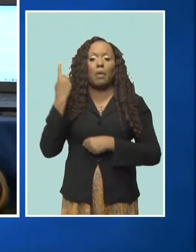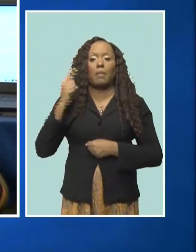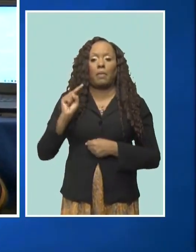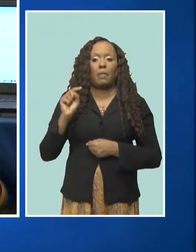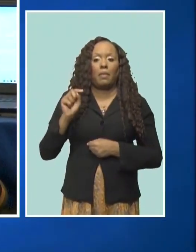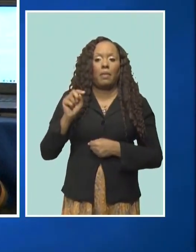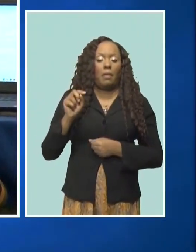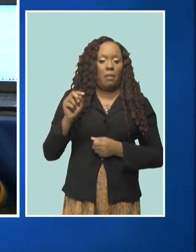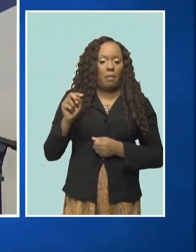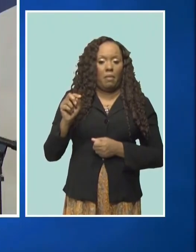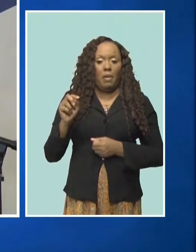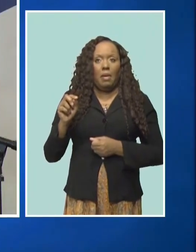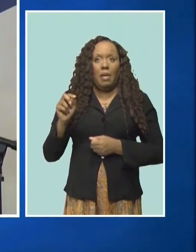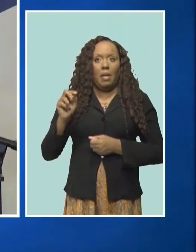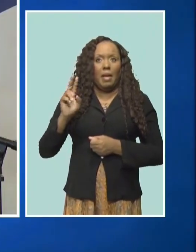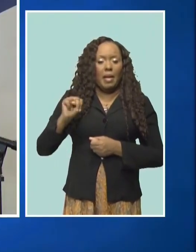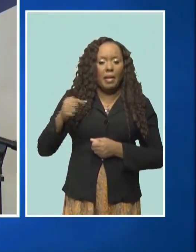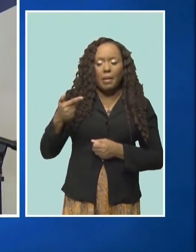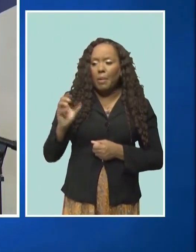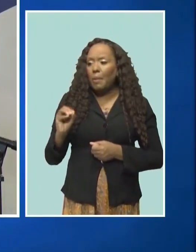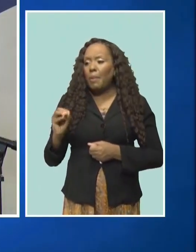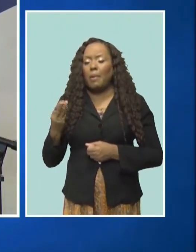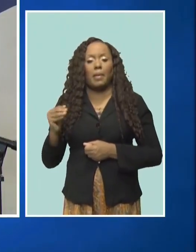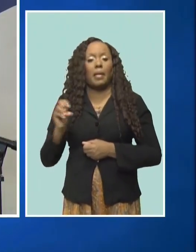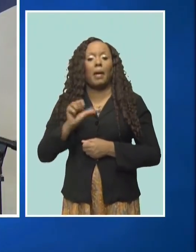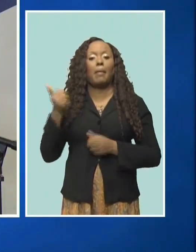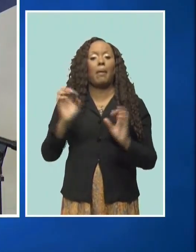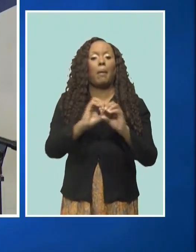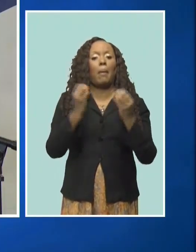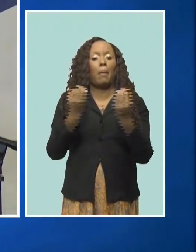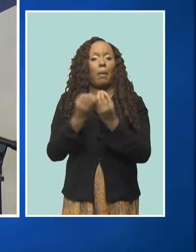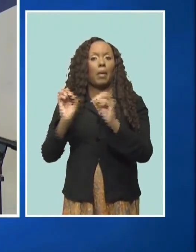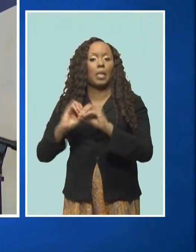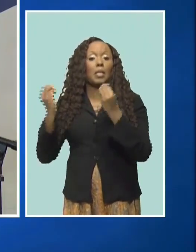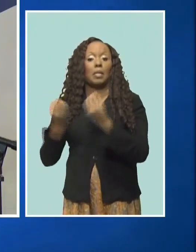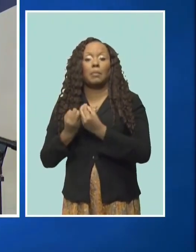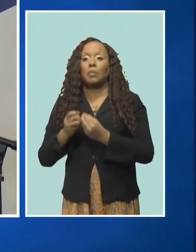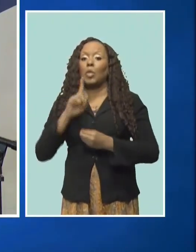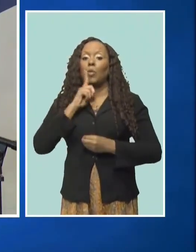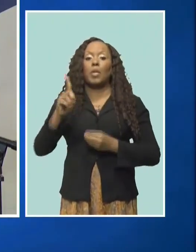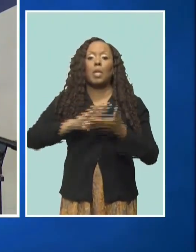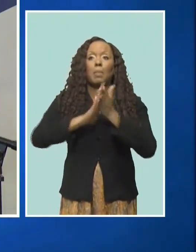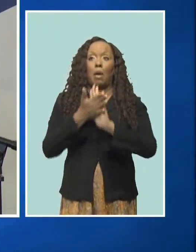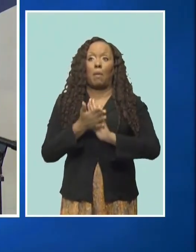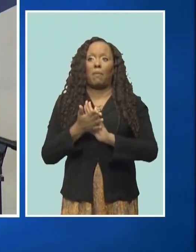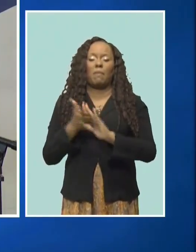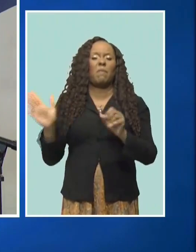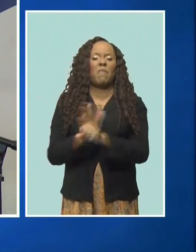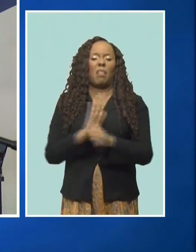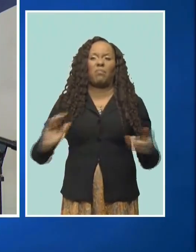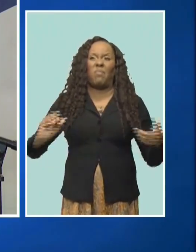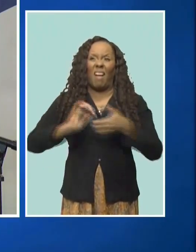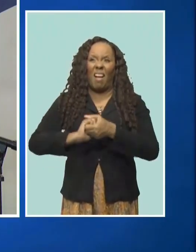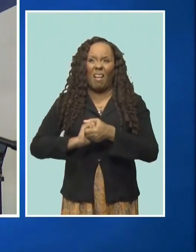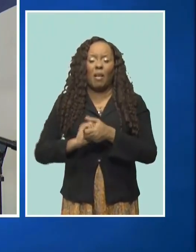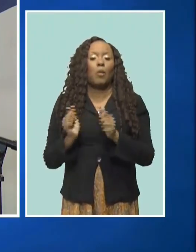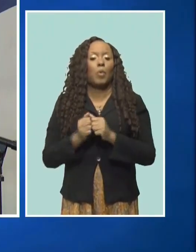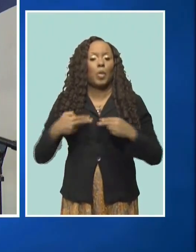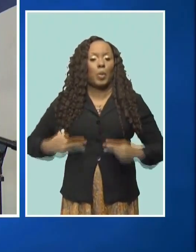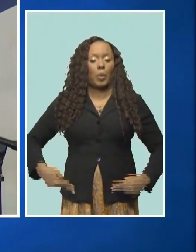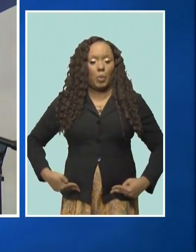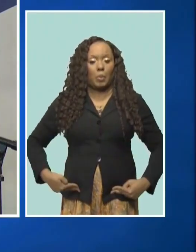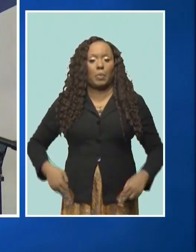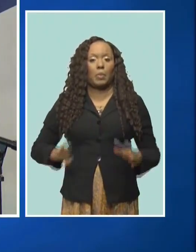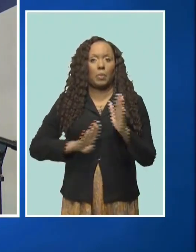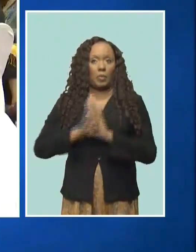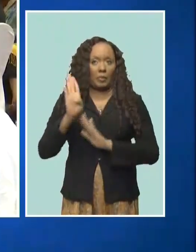is able to fully realize its potential to be effective partners in a human-centered development